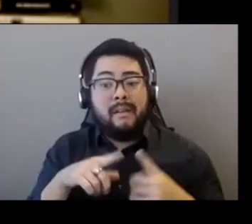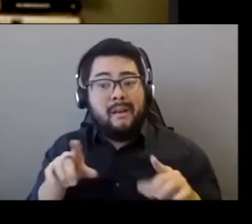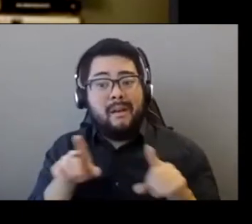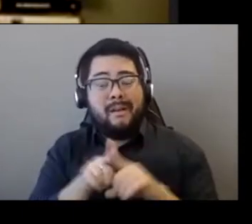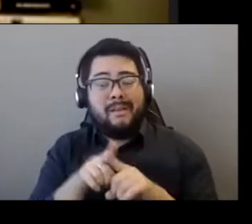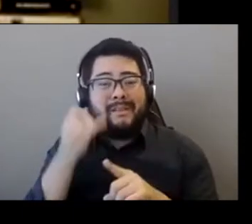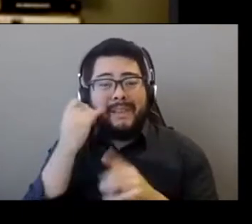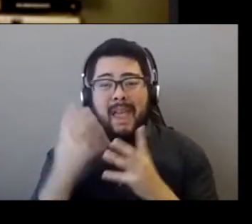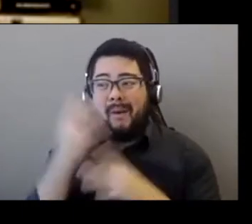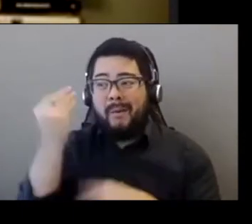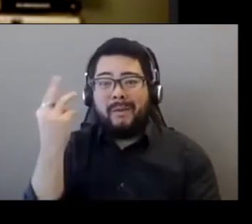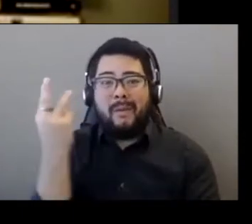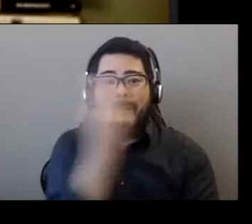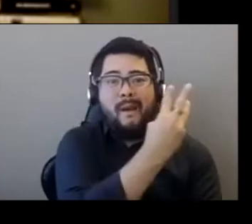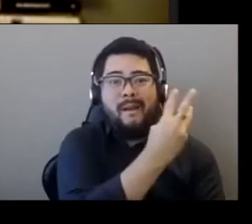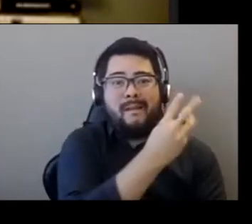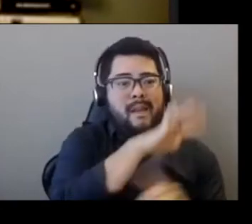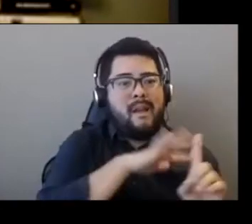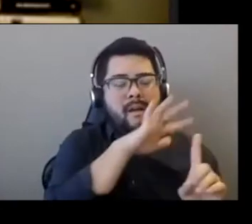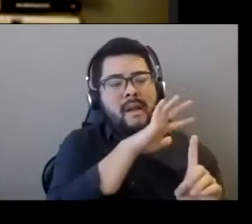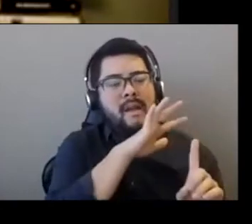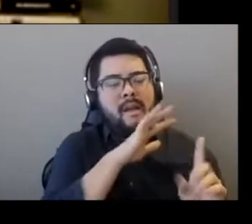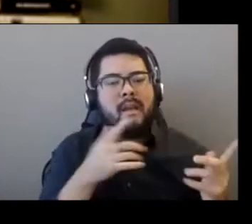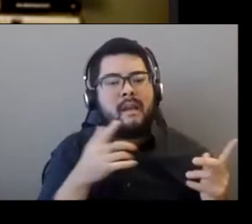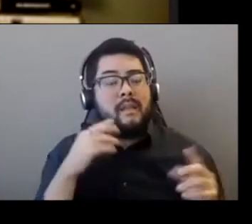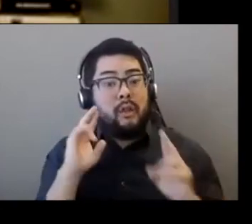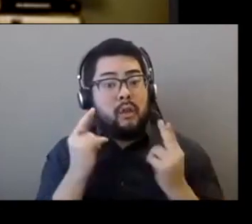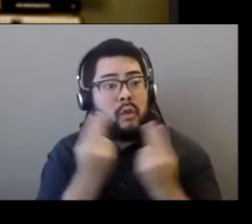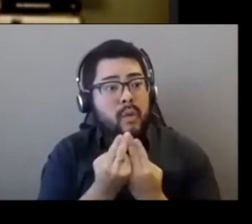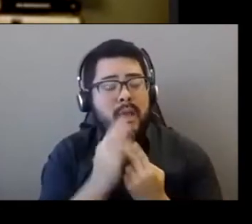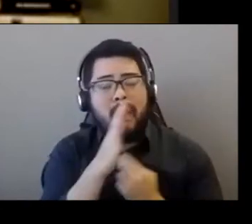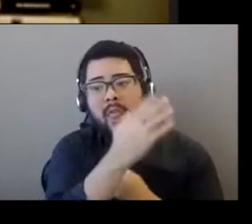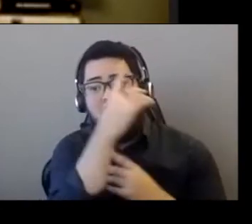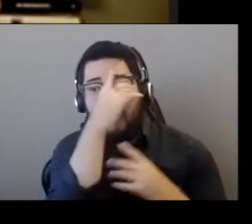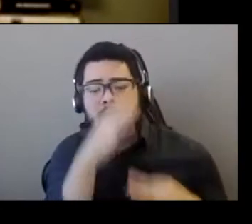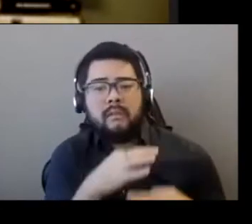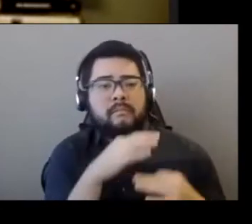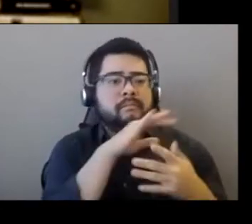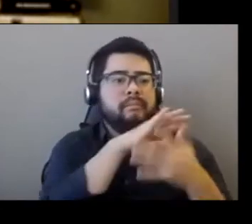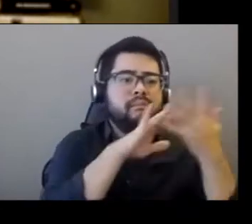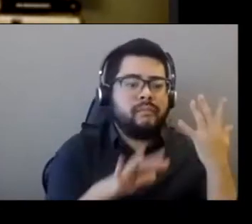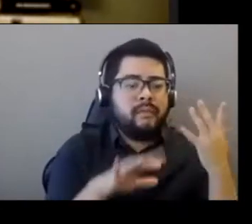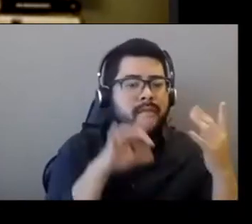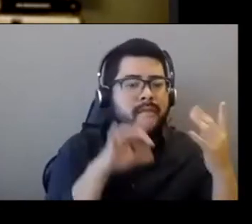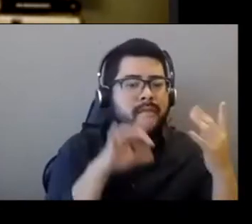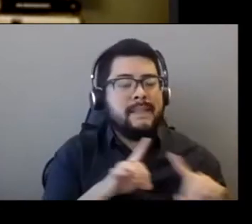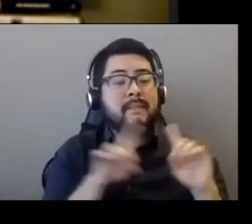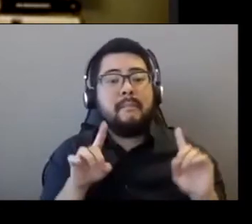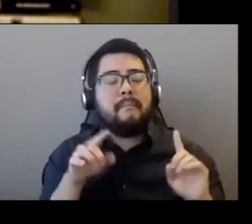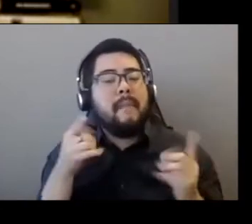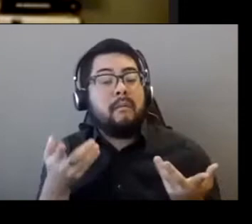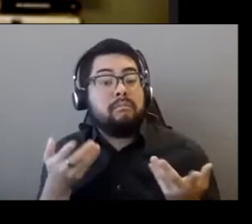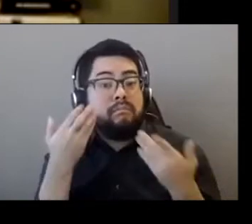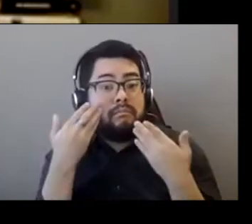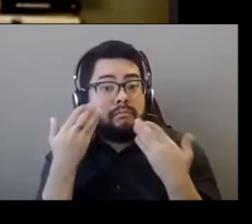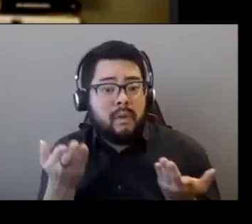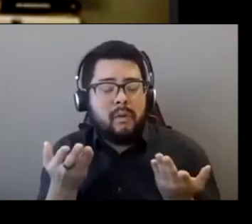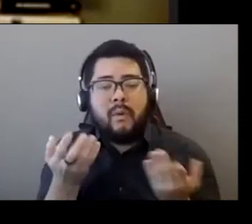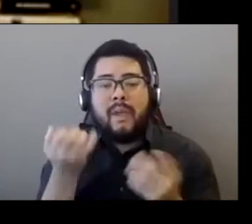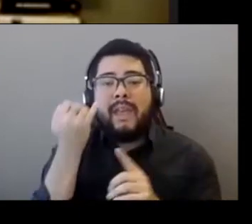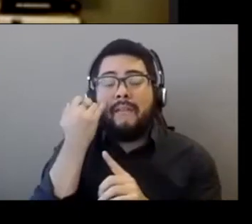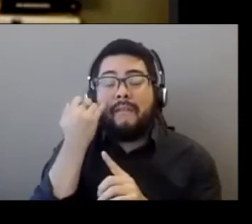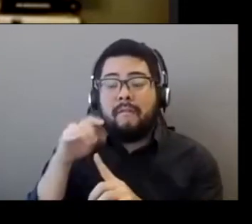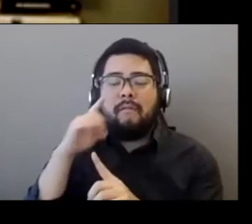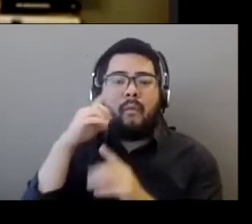We just don't see what the unions are saying. In fact, you may not know this, but the Brazilian healthcare workers unions